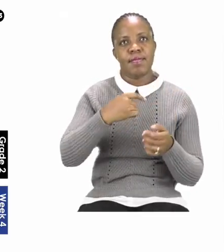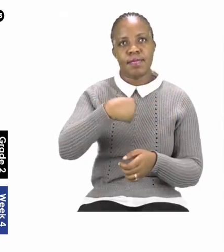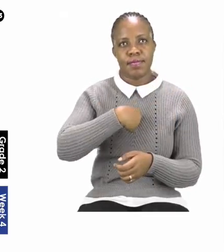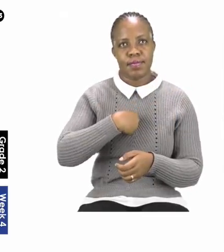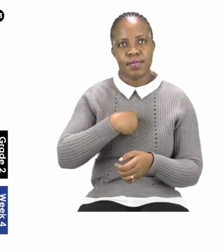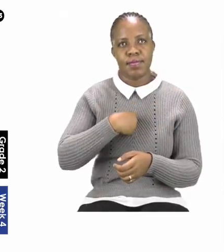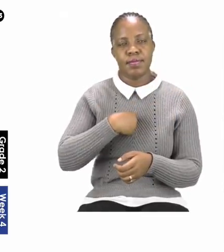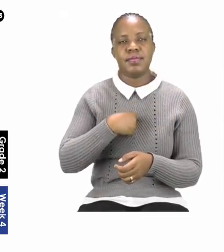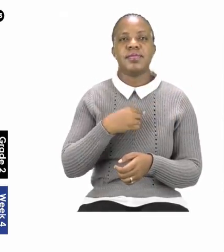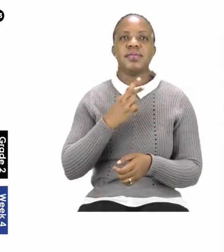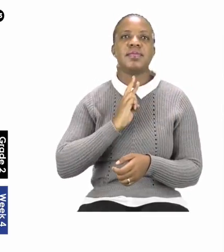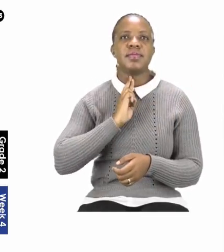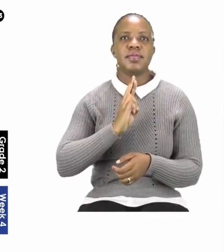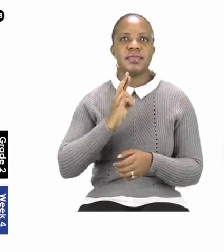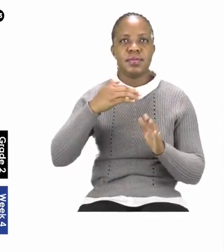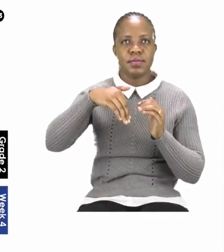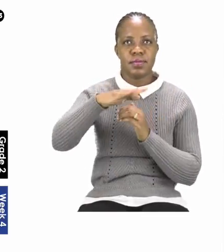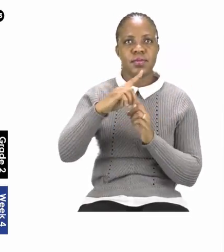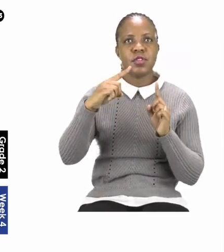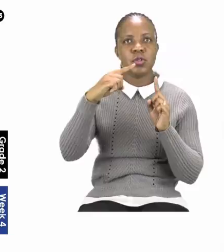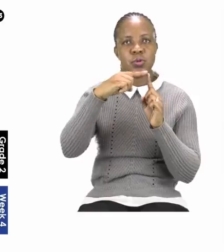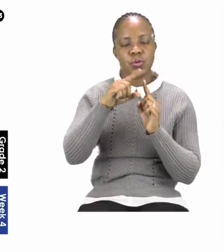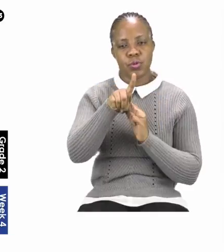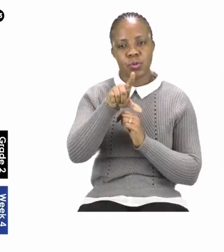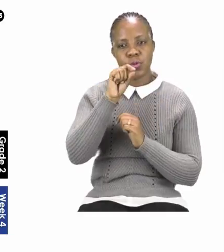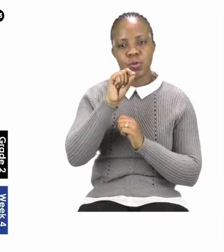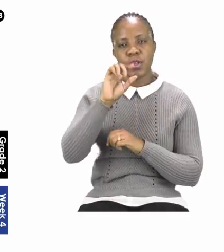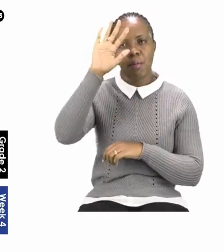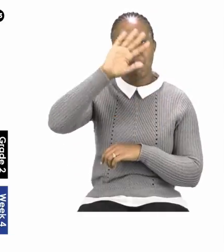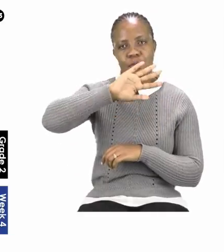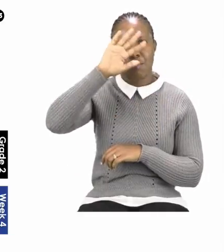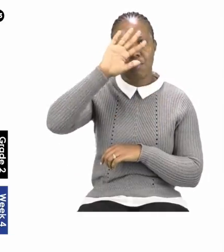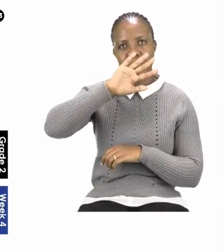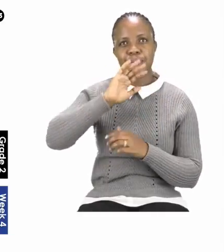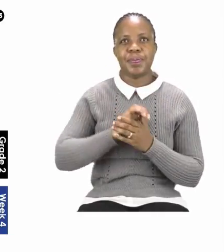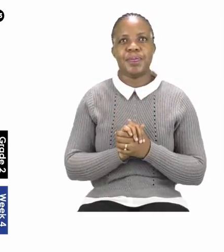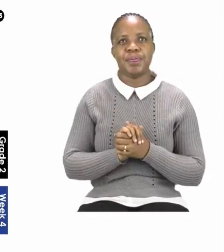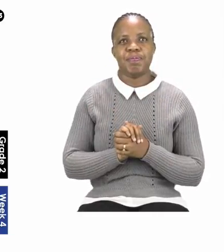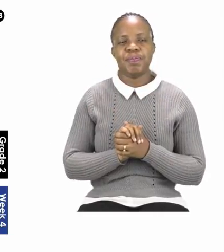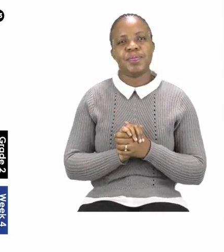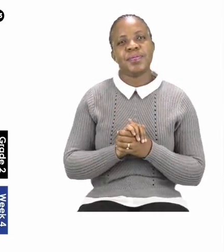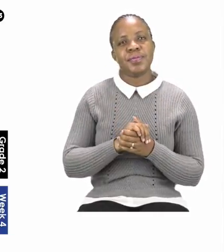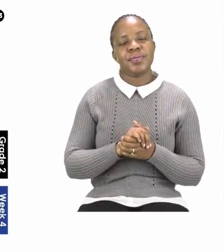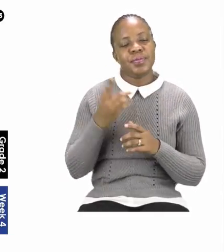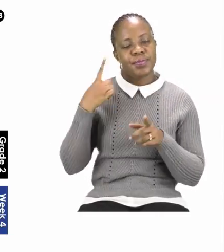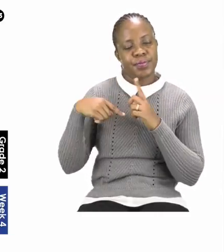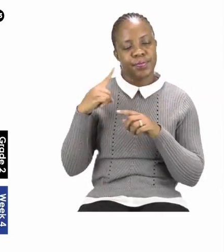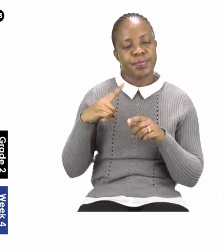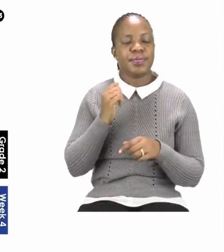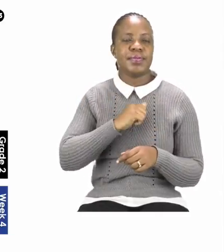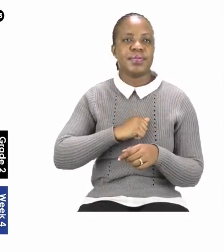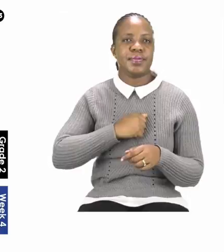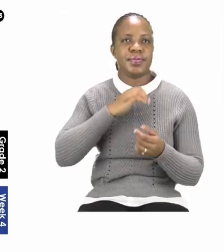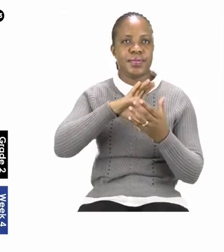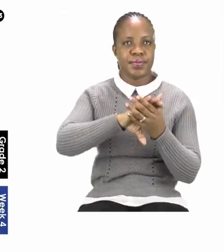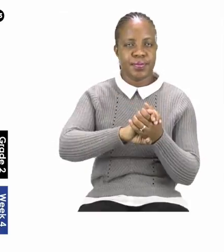are going to the movies. Let's say it again. My